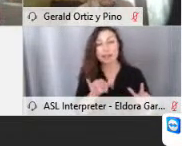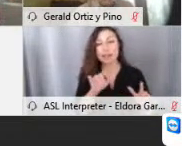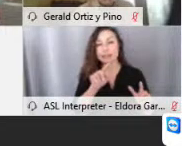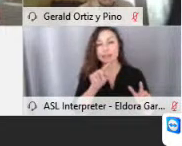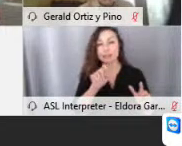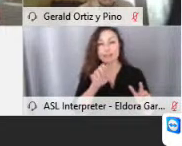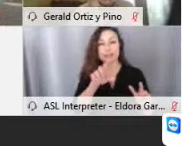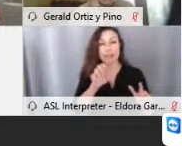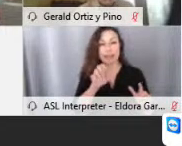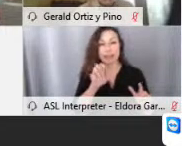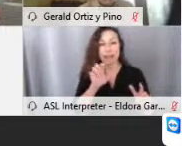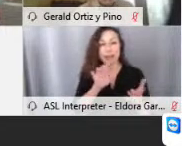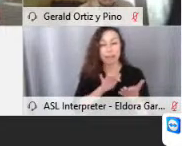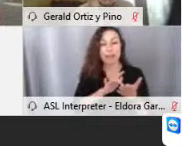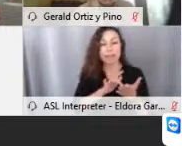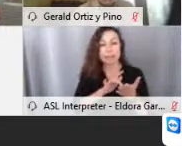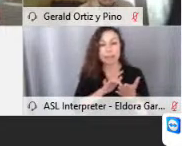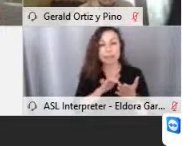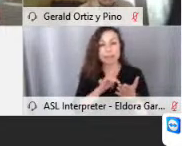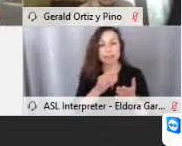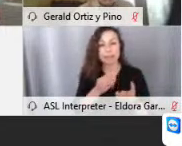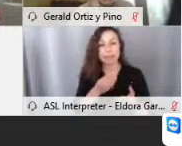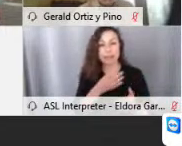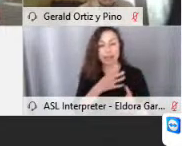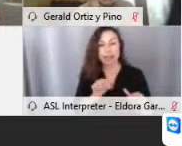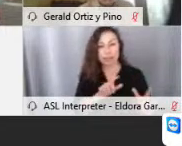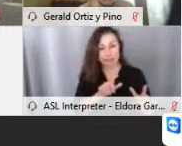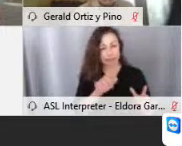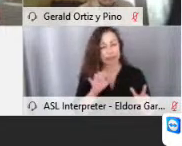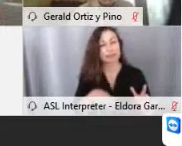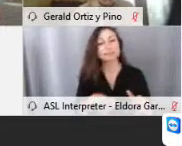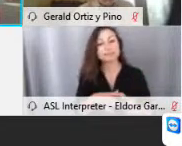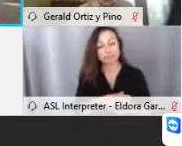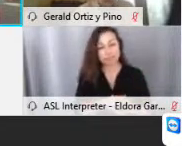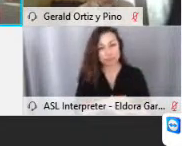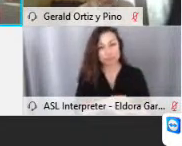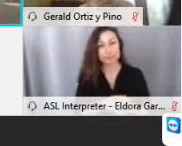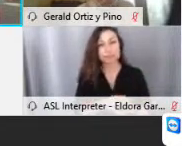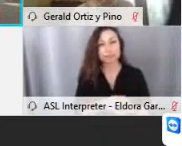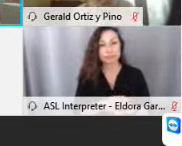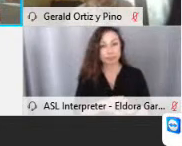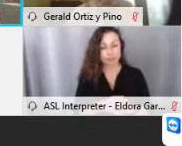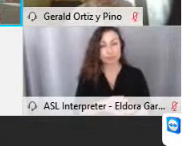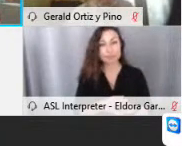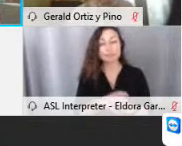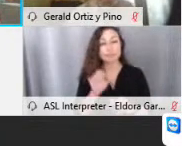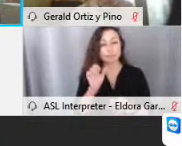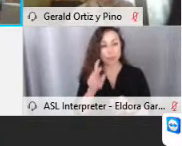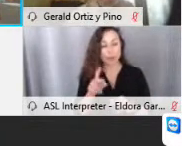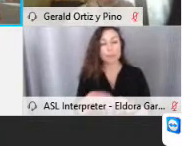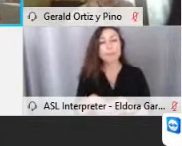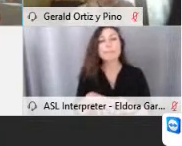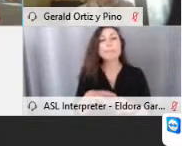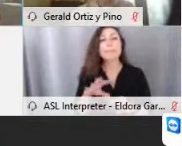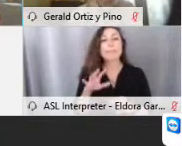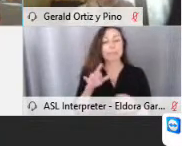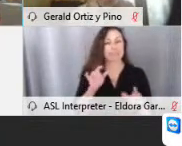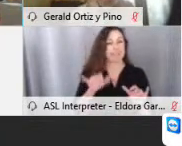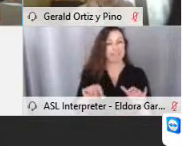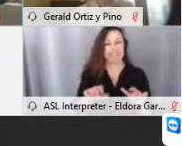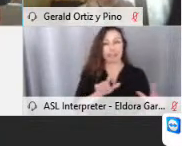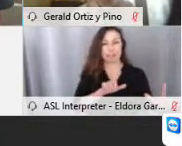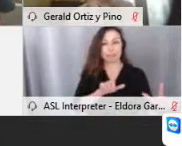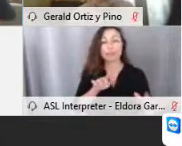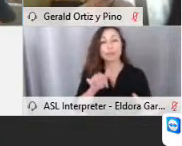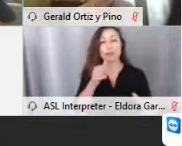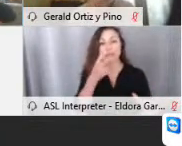slide, Nicole. Yeah, we can keep moving so that, there you go. All right. So you can